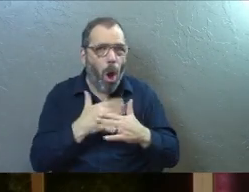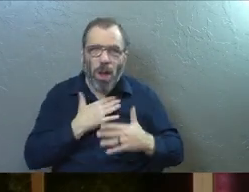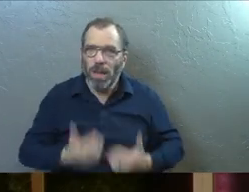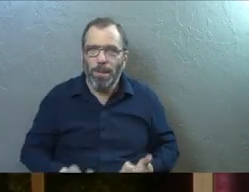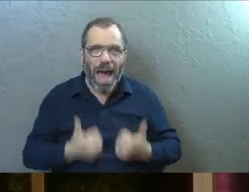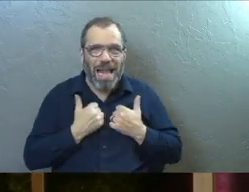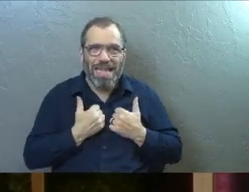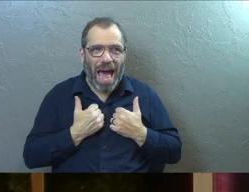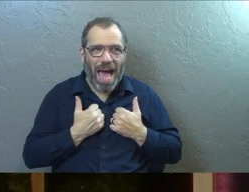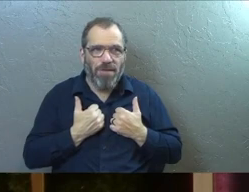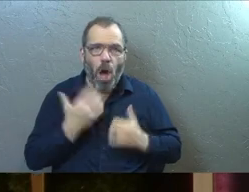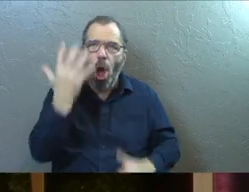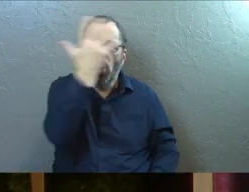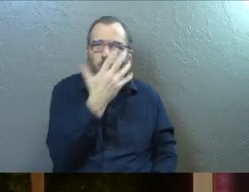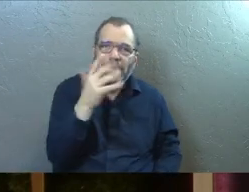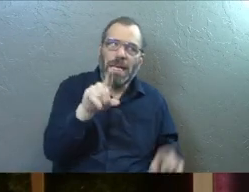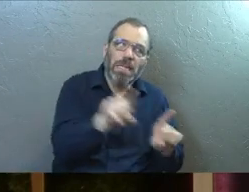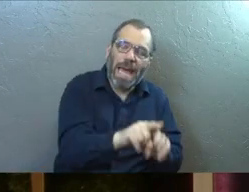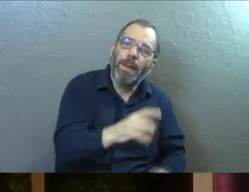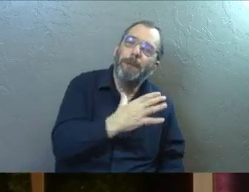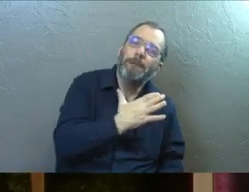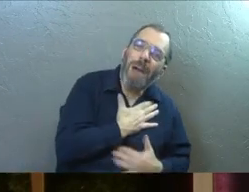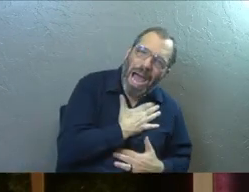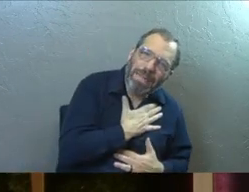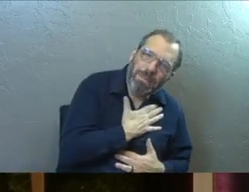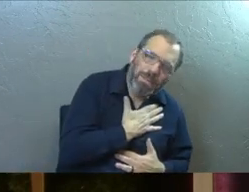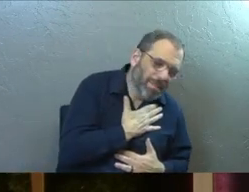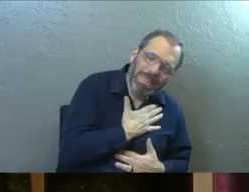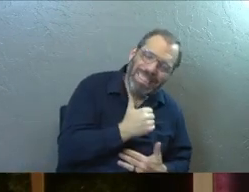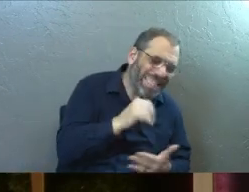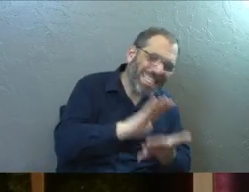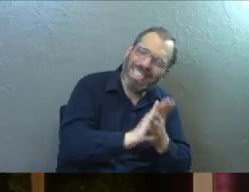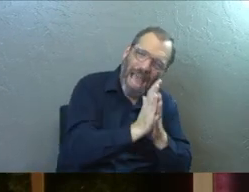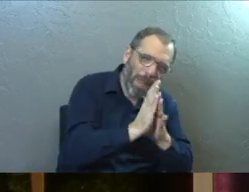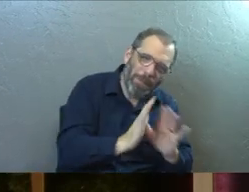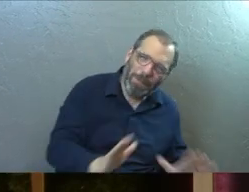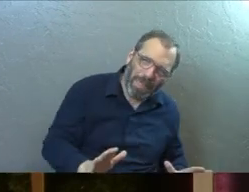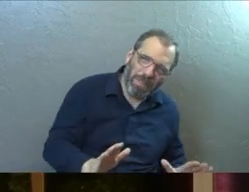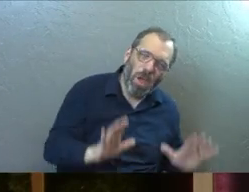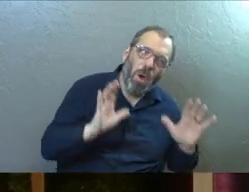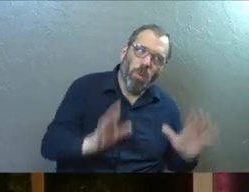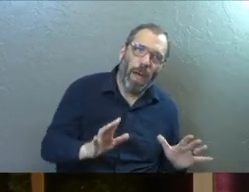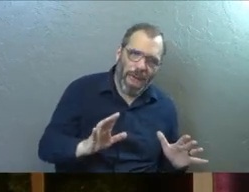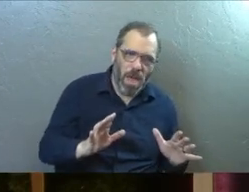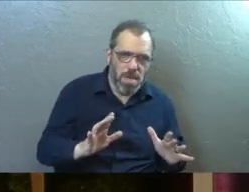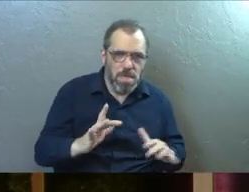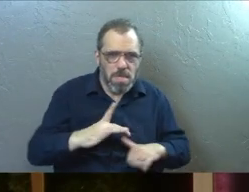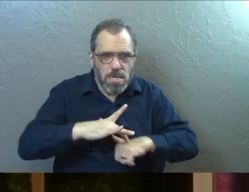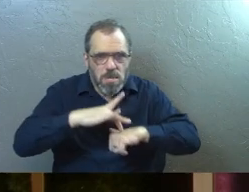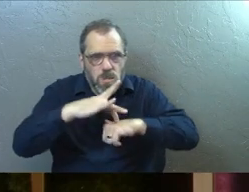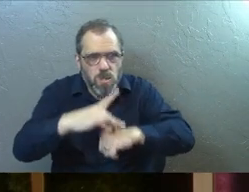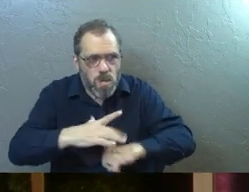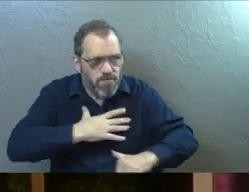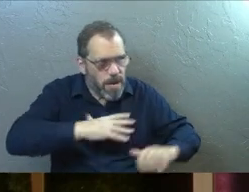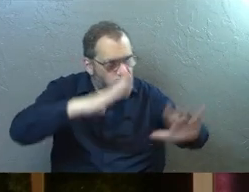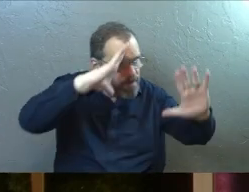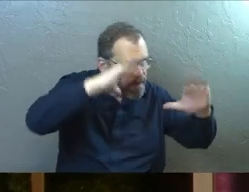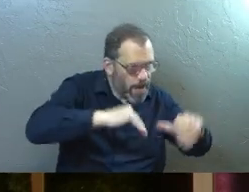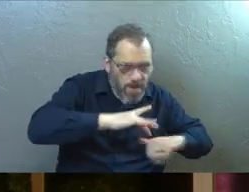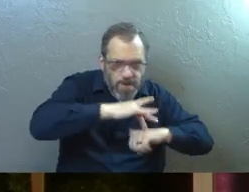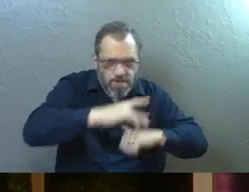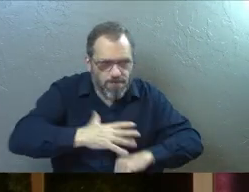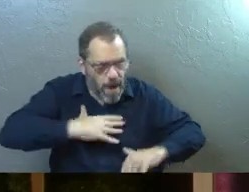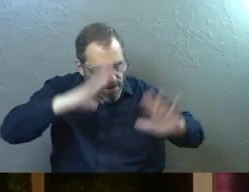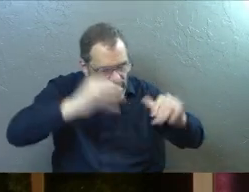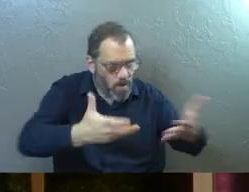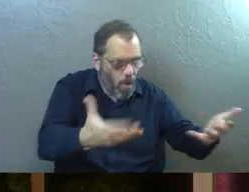life looking how I want them to look. That's not what peace is. Again, I think we get so glued to our expectations. This is what I want